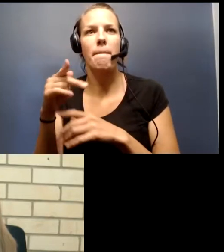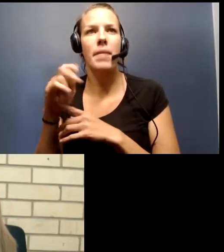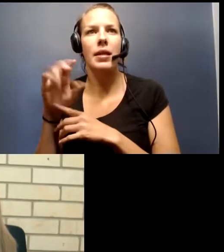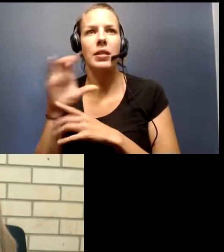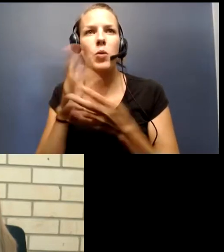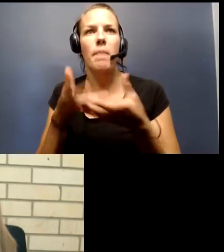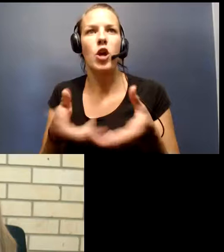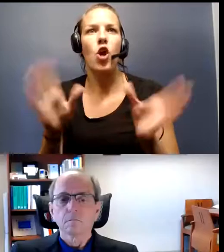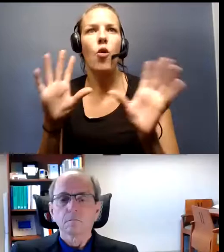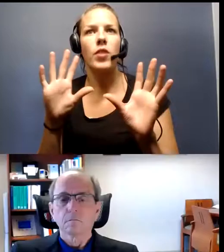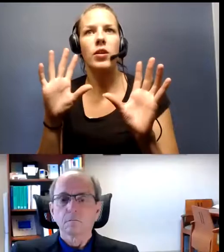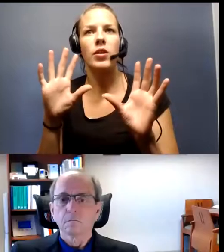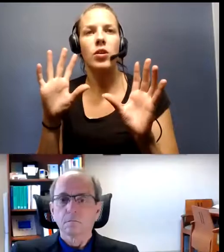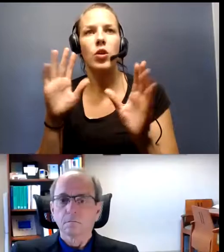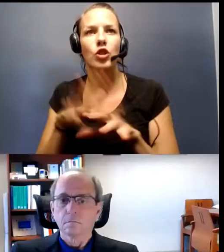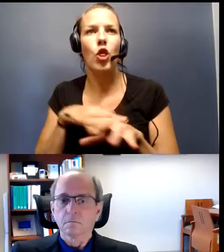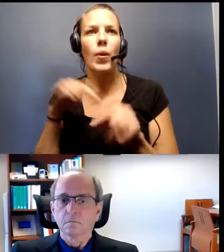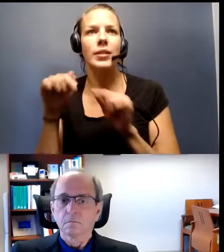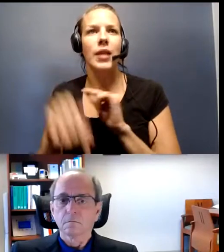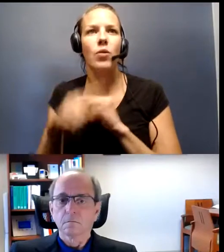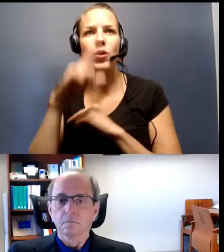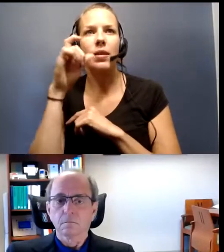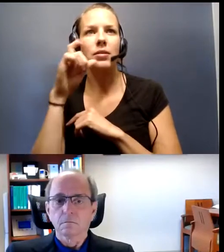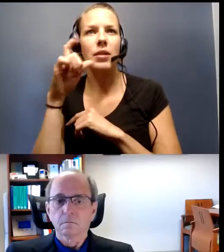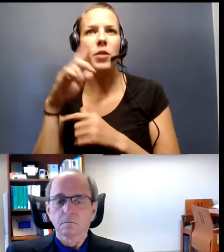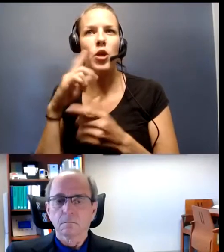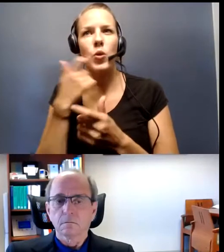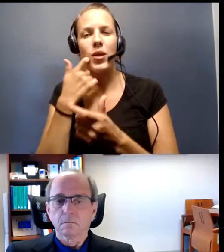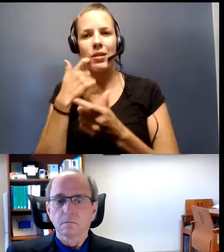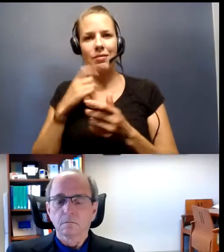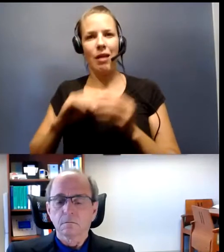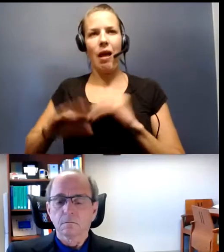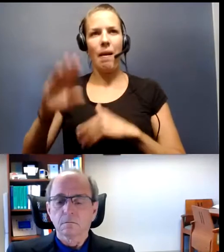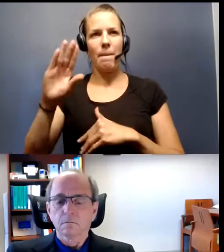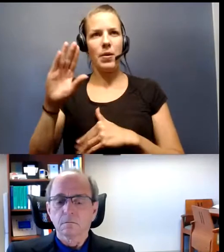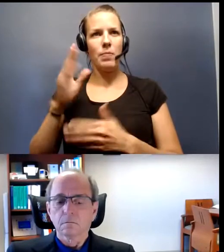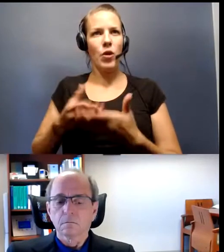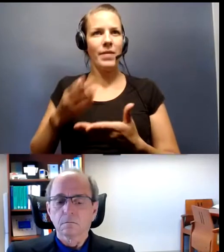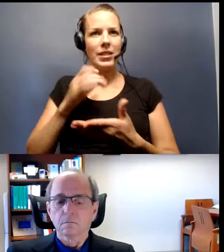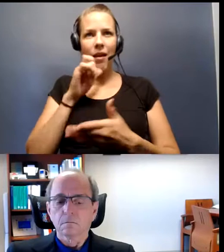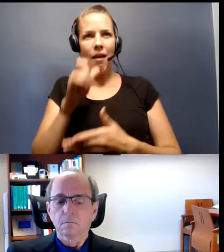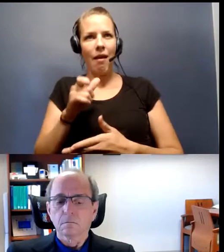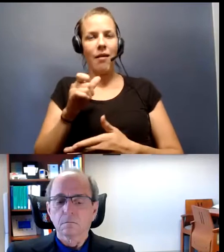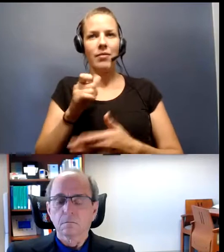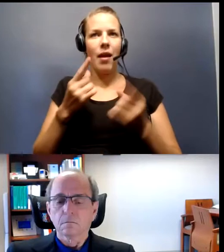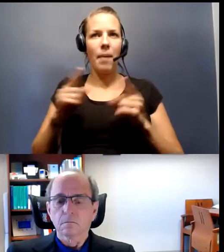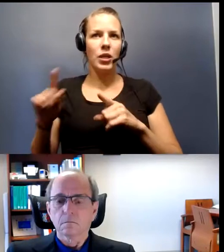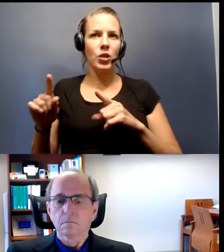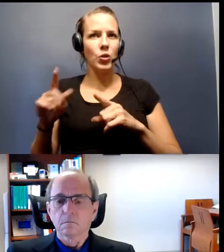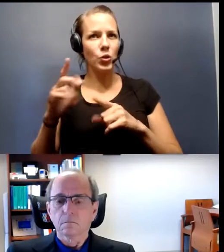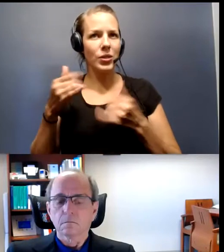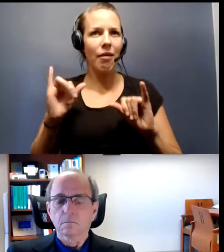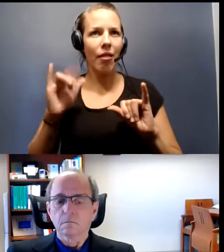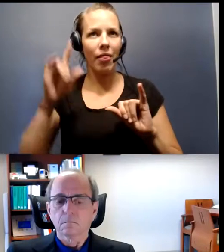over, or at least slowing down during the summer. This recent uptick is proving that isn't necessarily the case. Do you still think